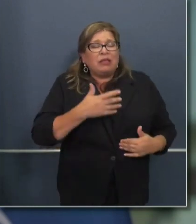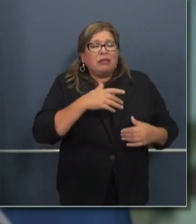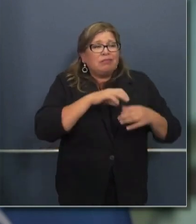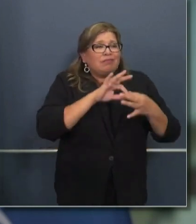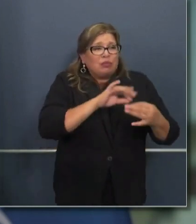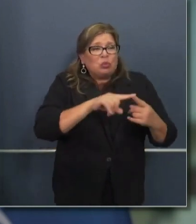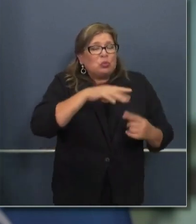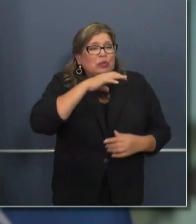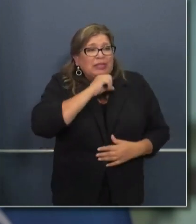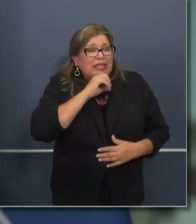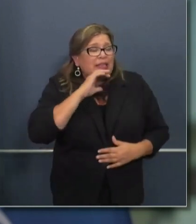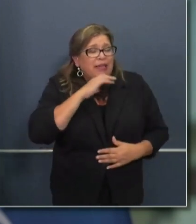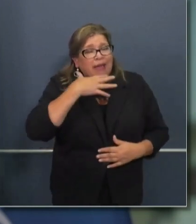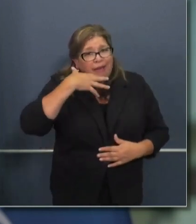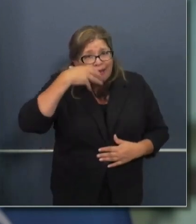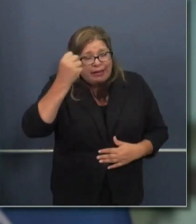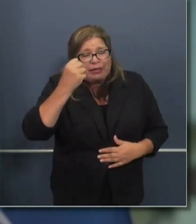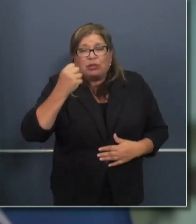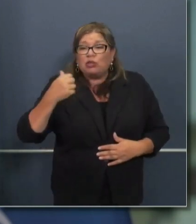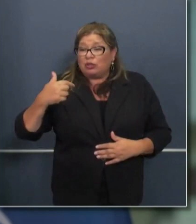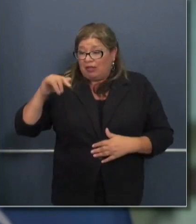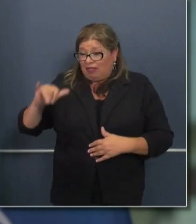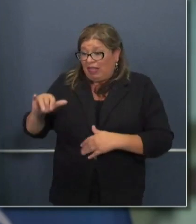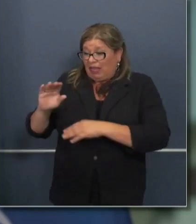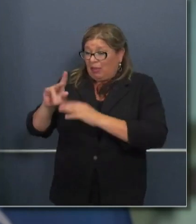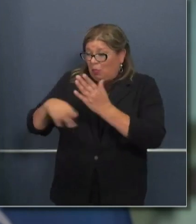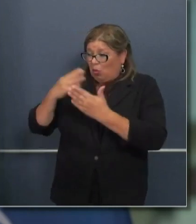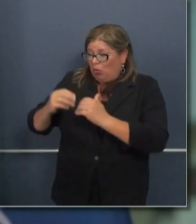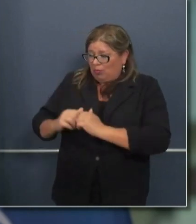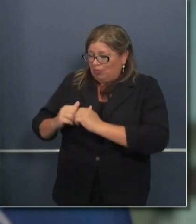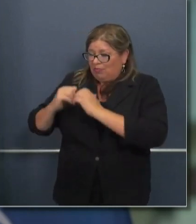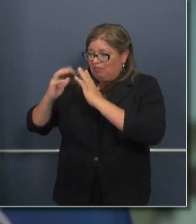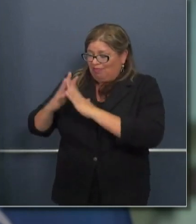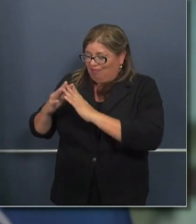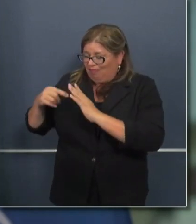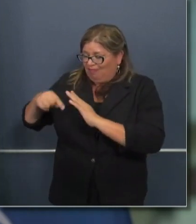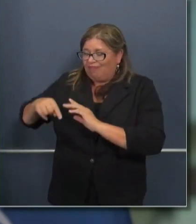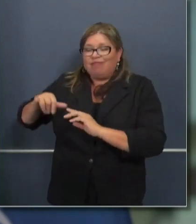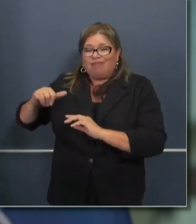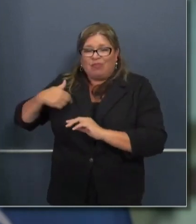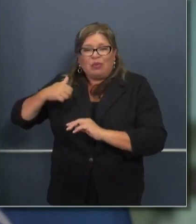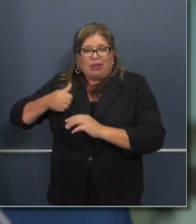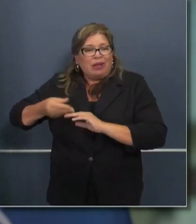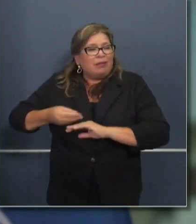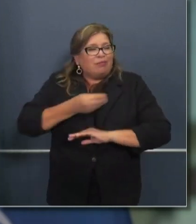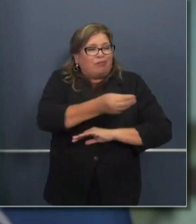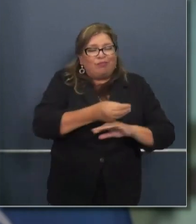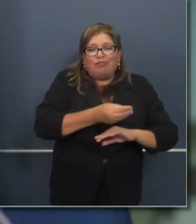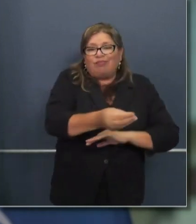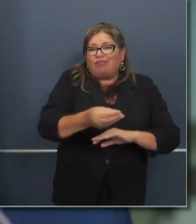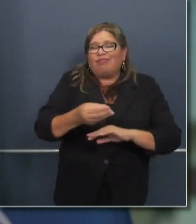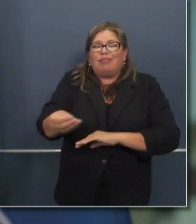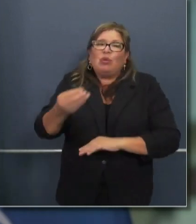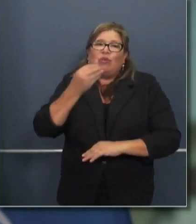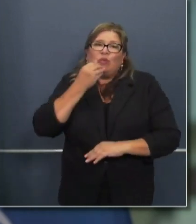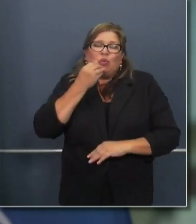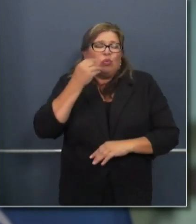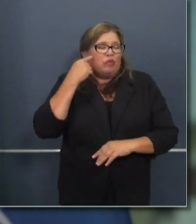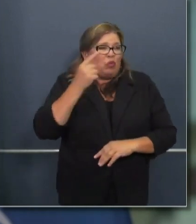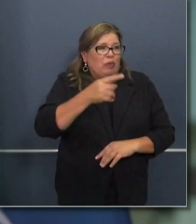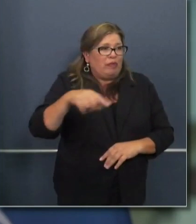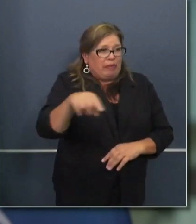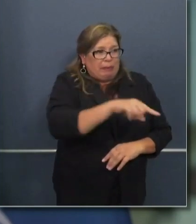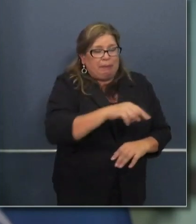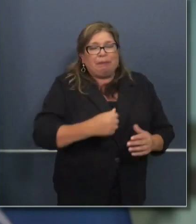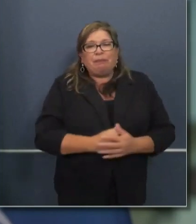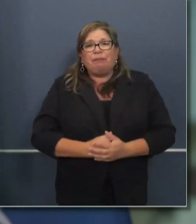how sensitive we are to your needs and our larger community needs within that cohort. If